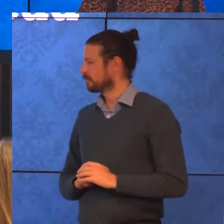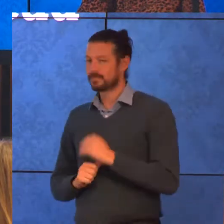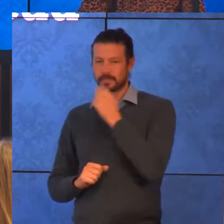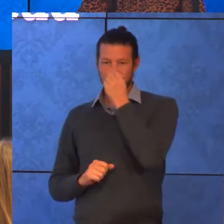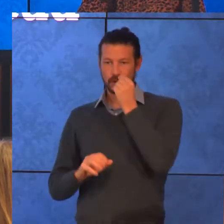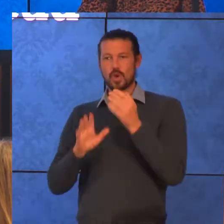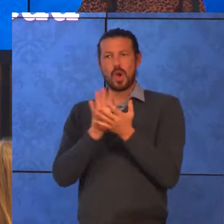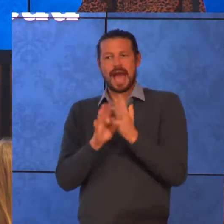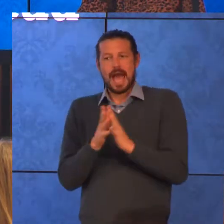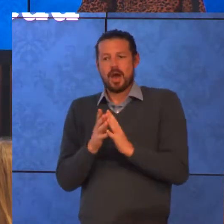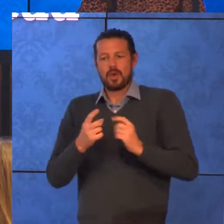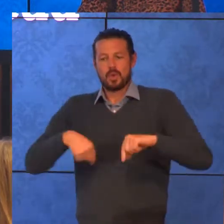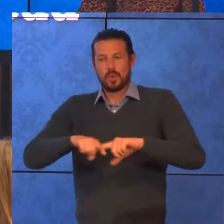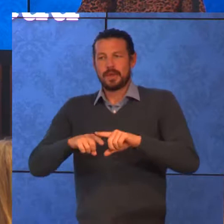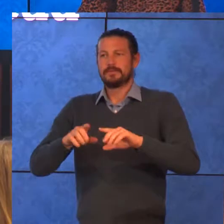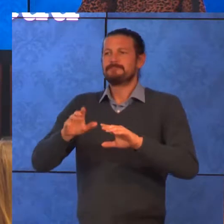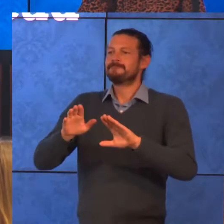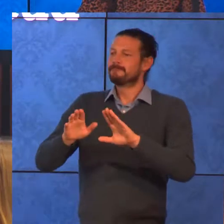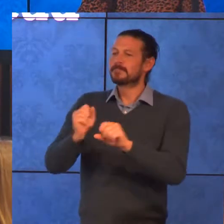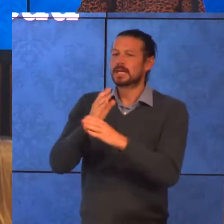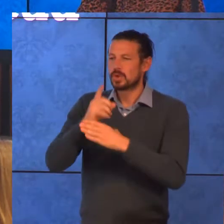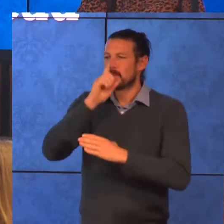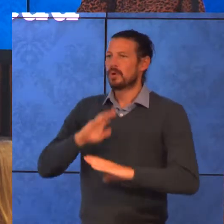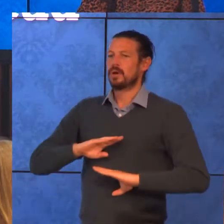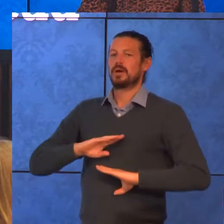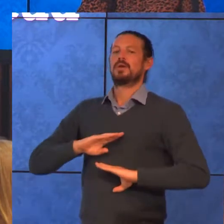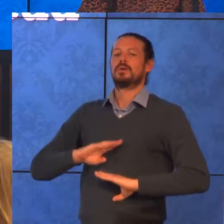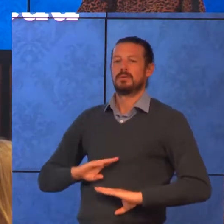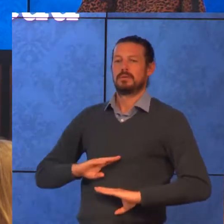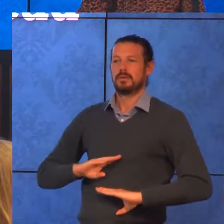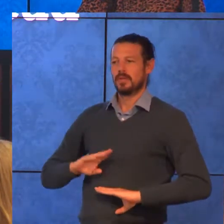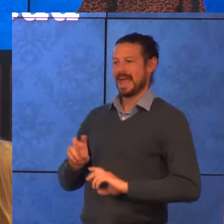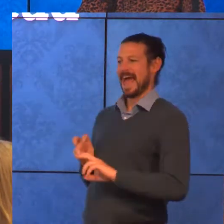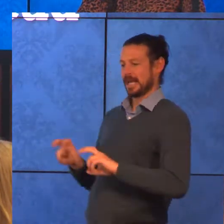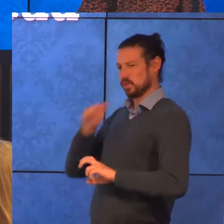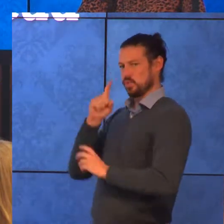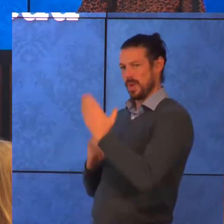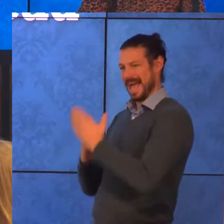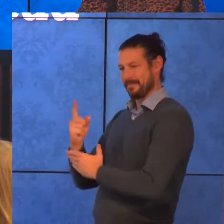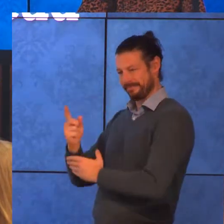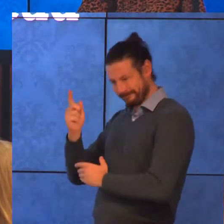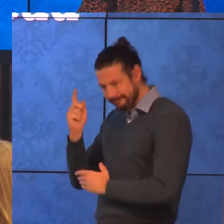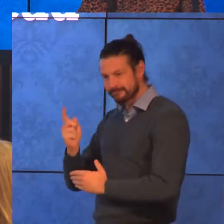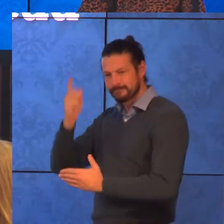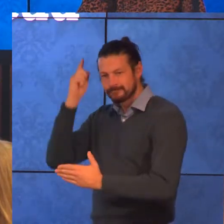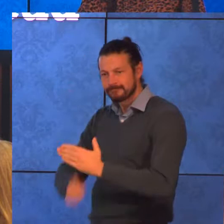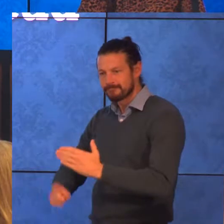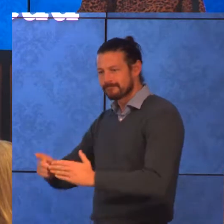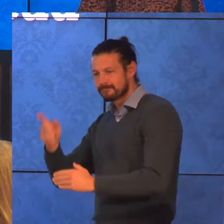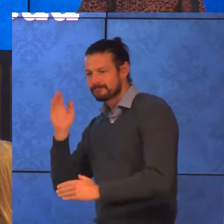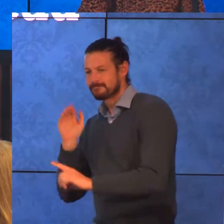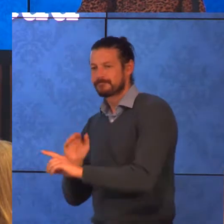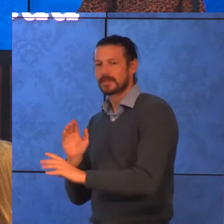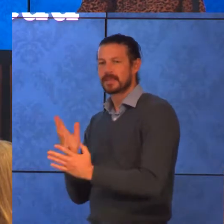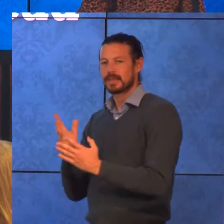we reassure people and advocates and people and their families that action will be taken? They can get justice if they come and complain, and that